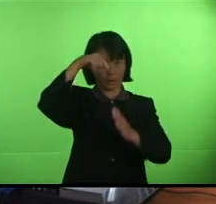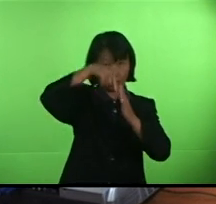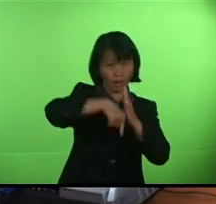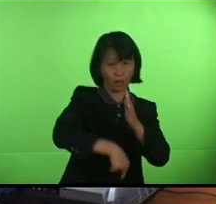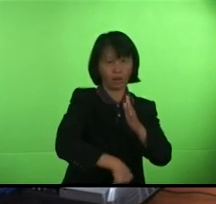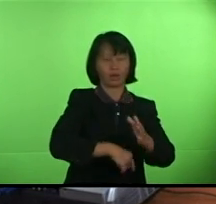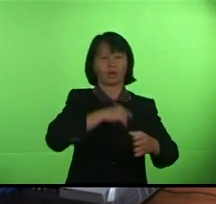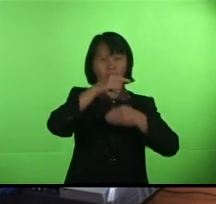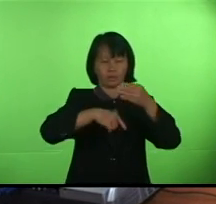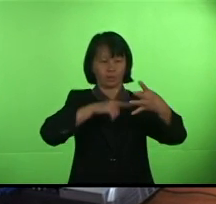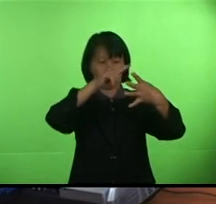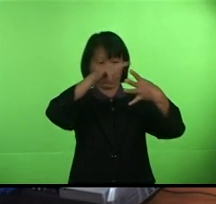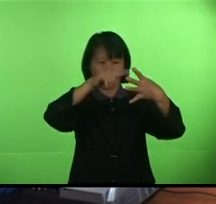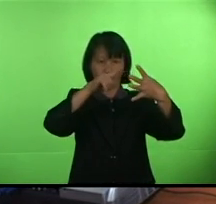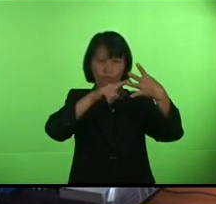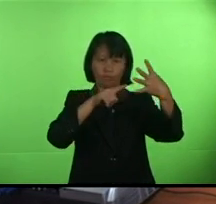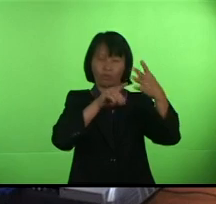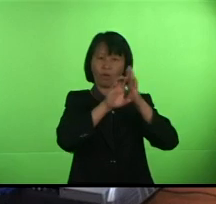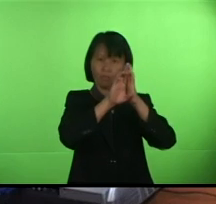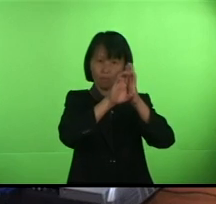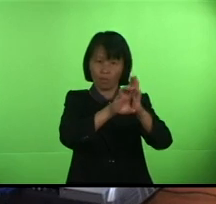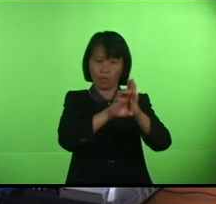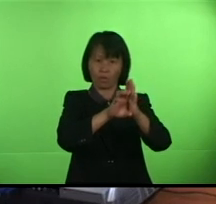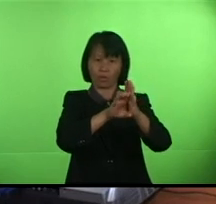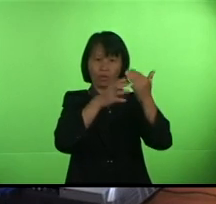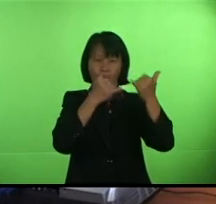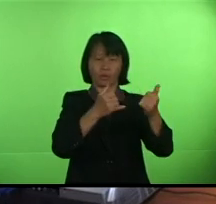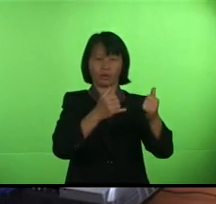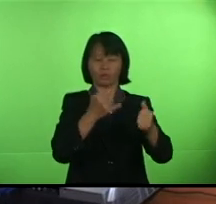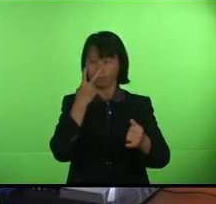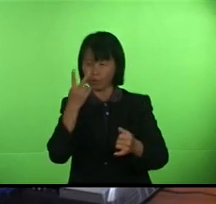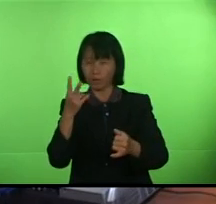have learned just now, kindly go to this website.